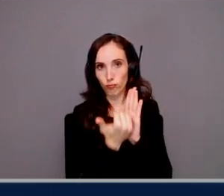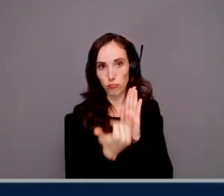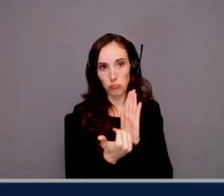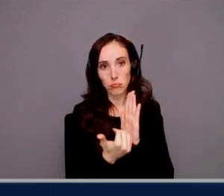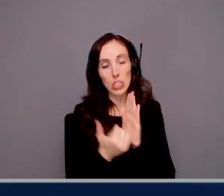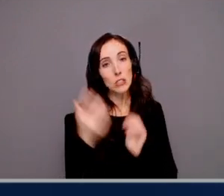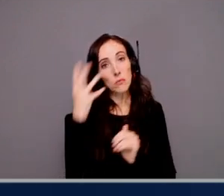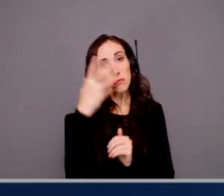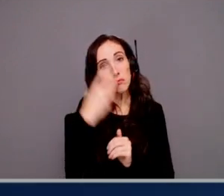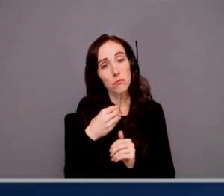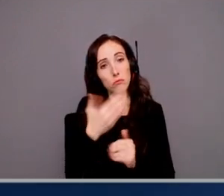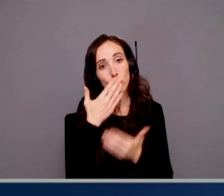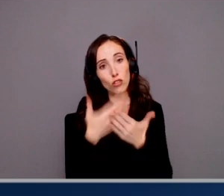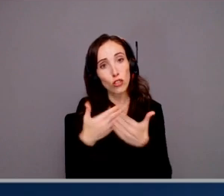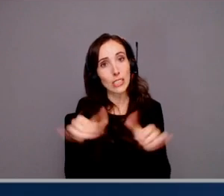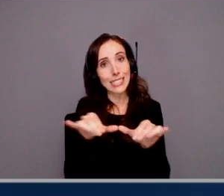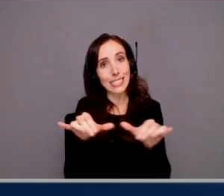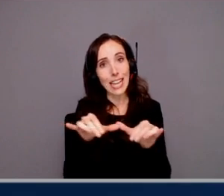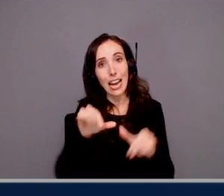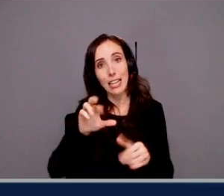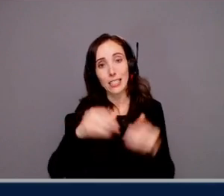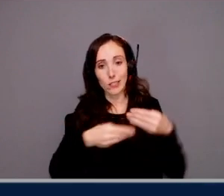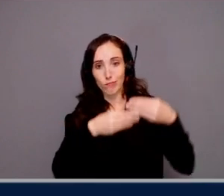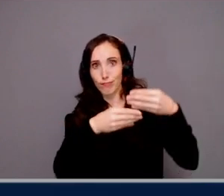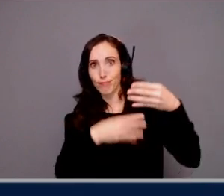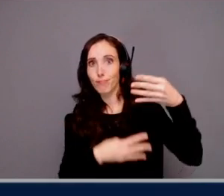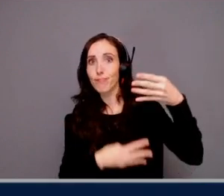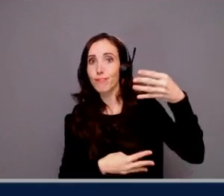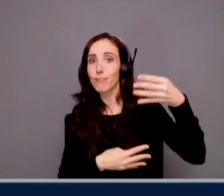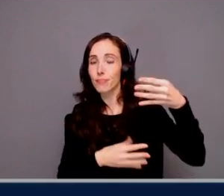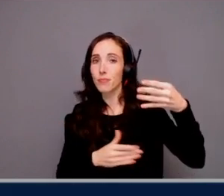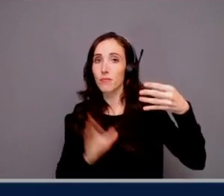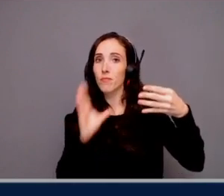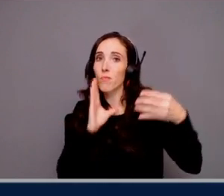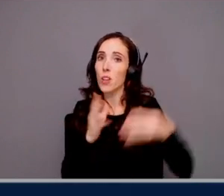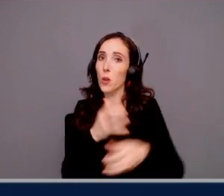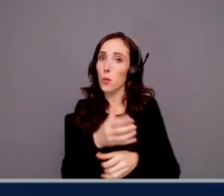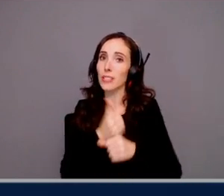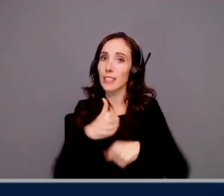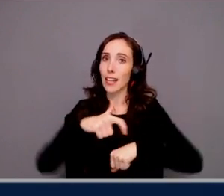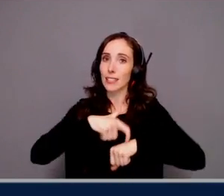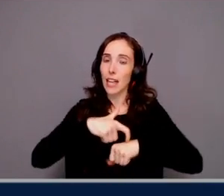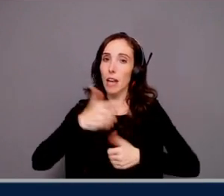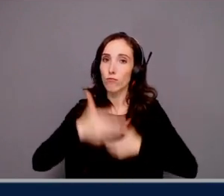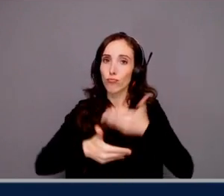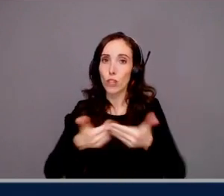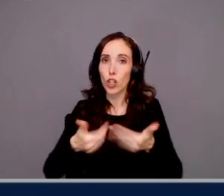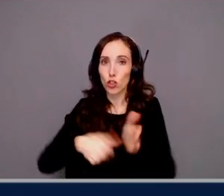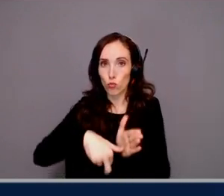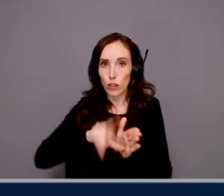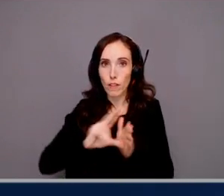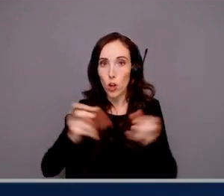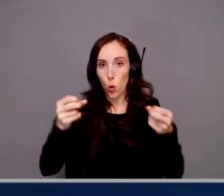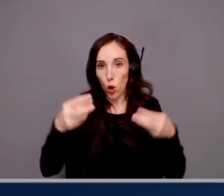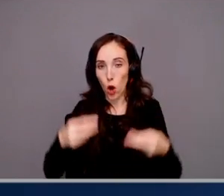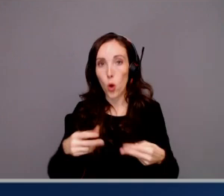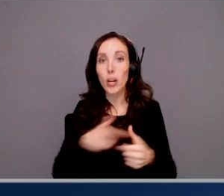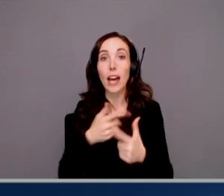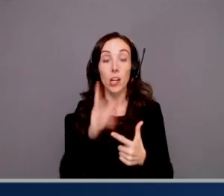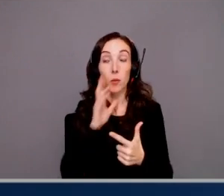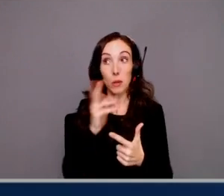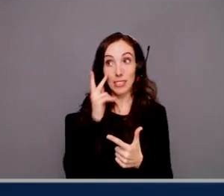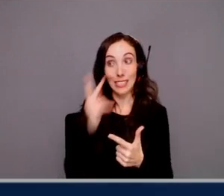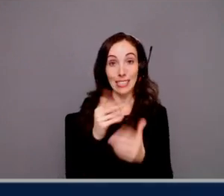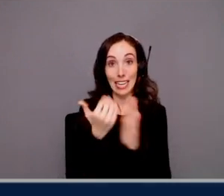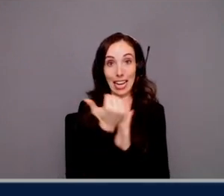size repository, so that's why it's going to take a little bit of time to review this code. We should be able to see a list of all the findings